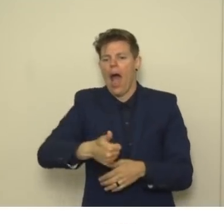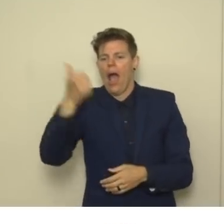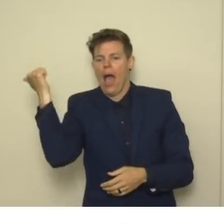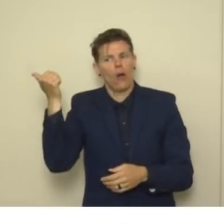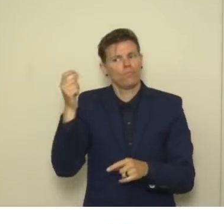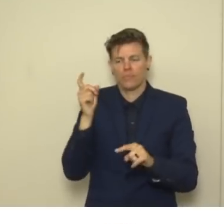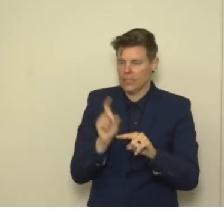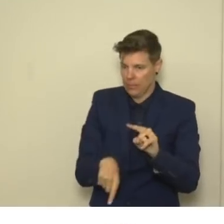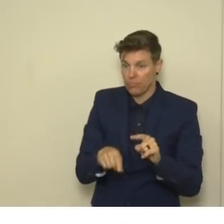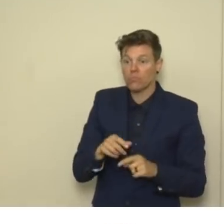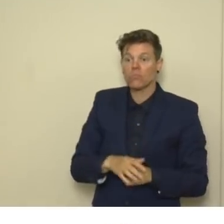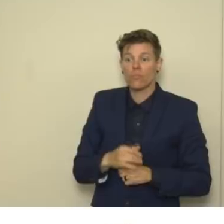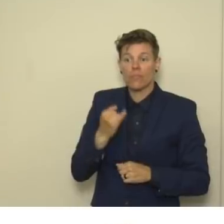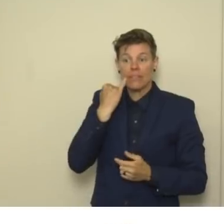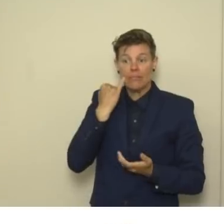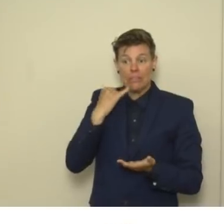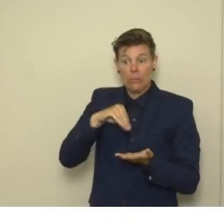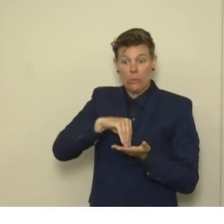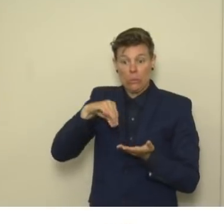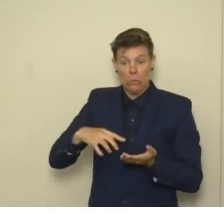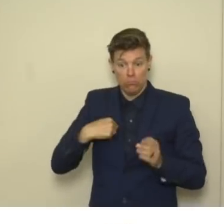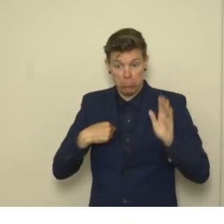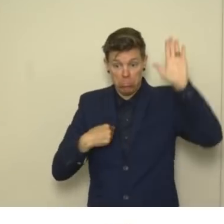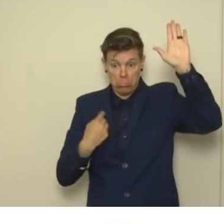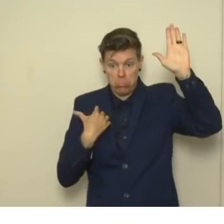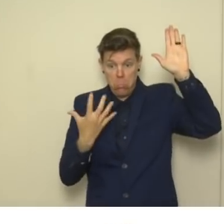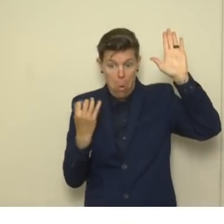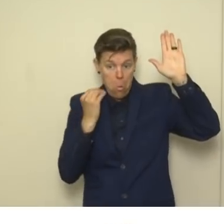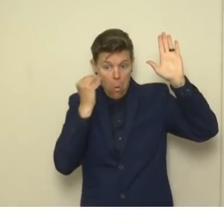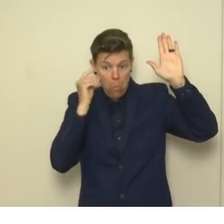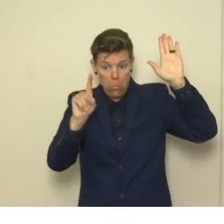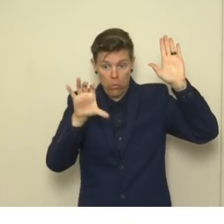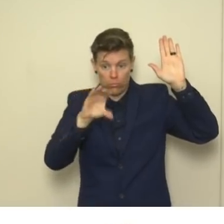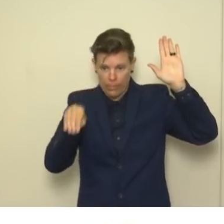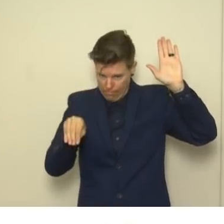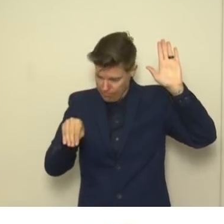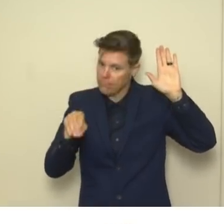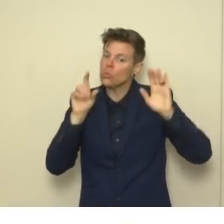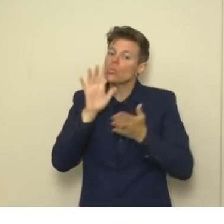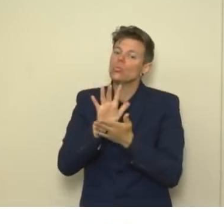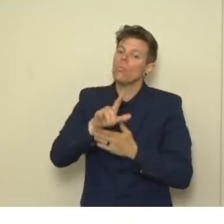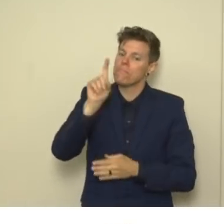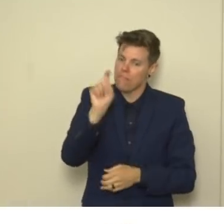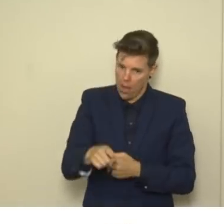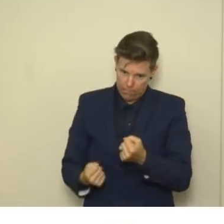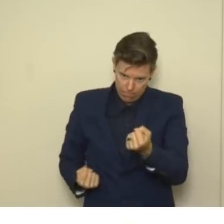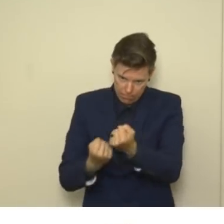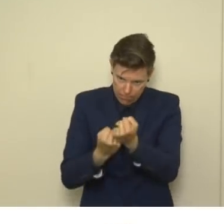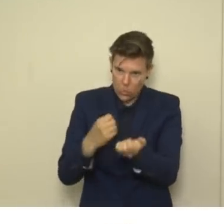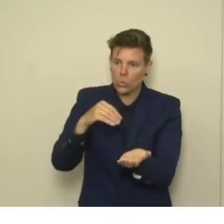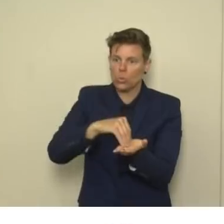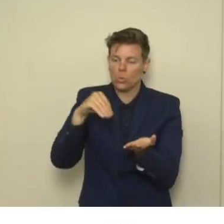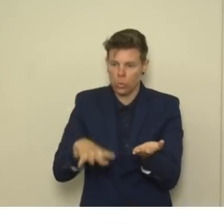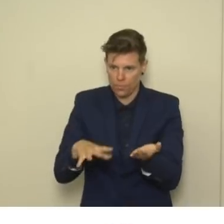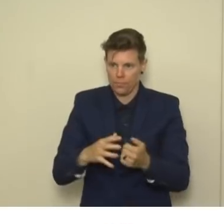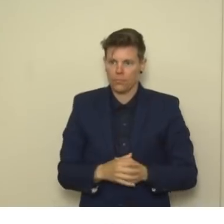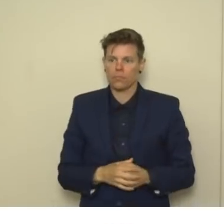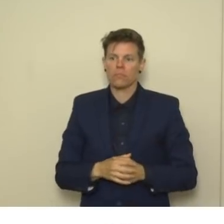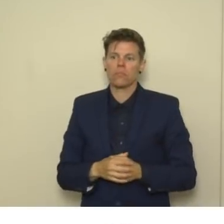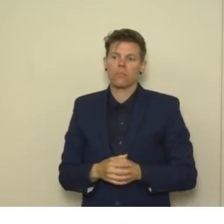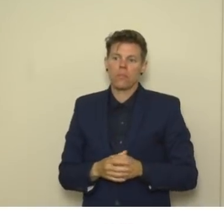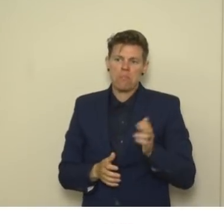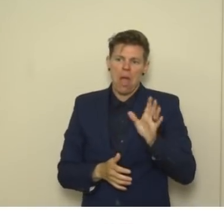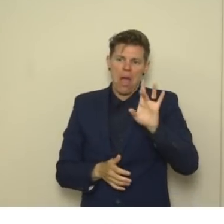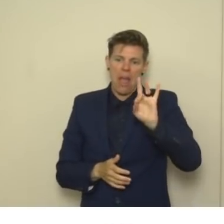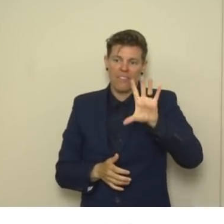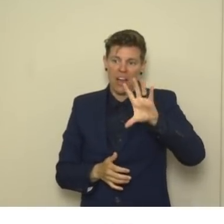online option. I want to point out that 85% of educators in the state don't feel it's safe to go back to